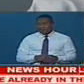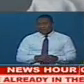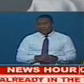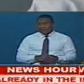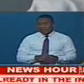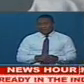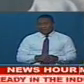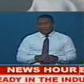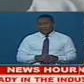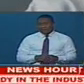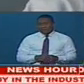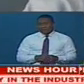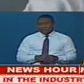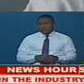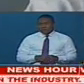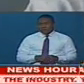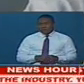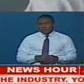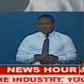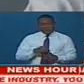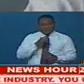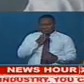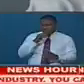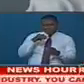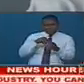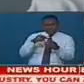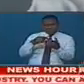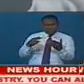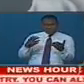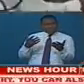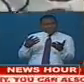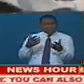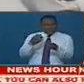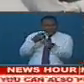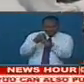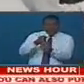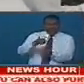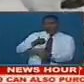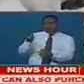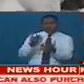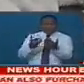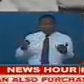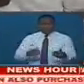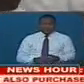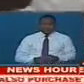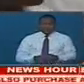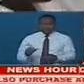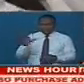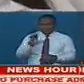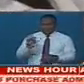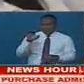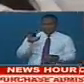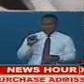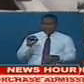that one gets out of products is not in the raw material, but in the finished product. The chief executive of the Ghana Export